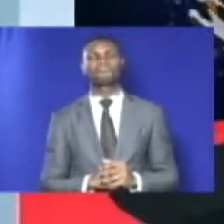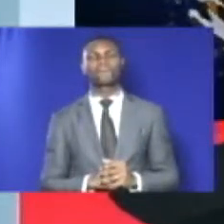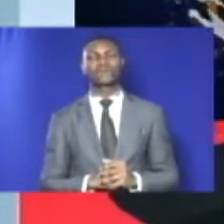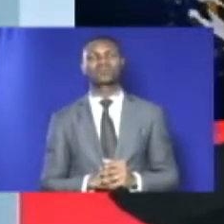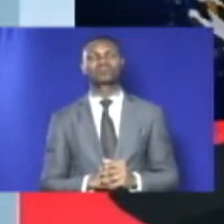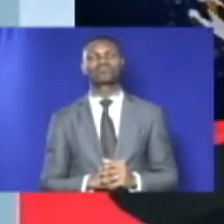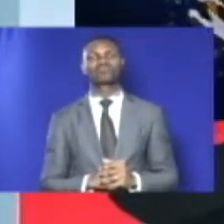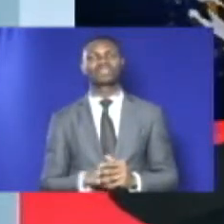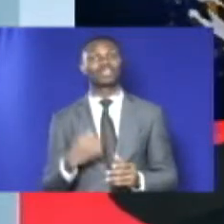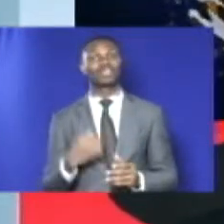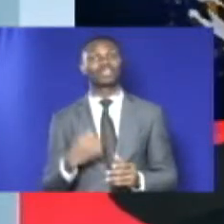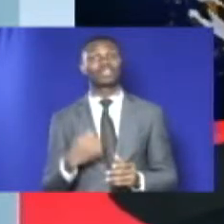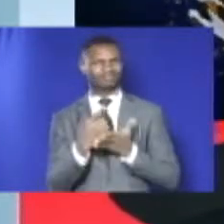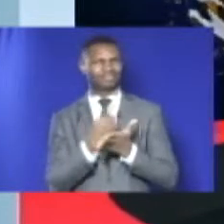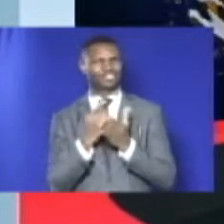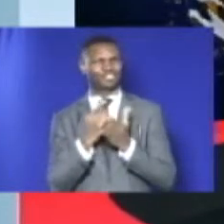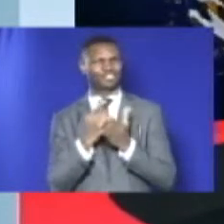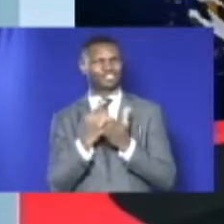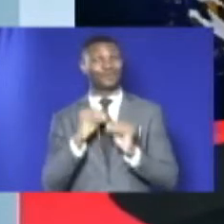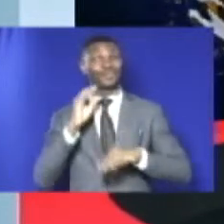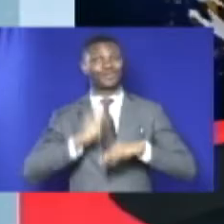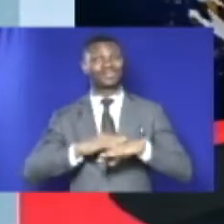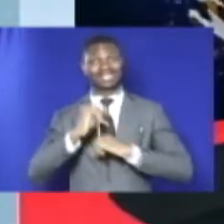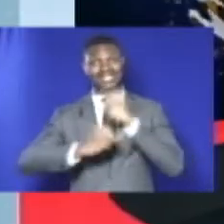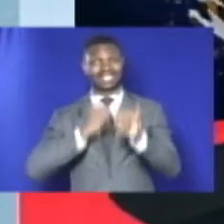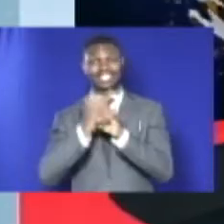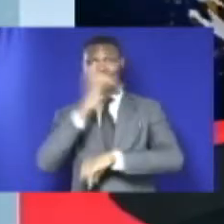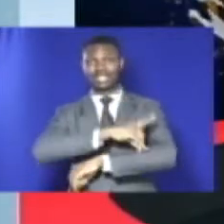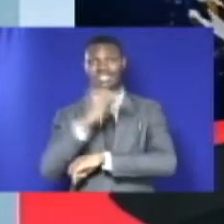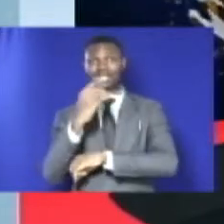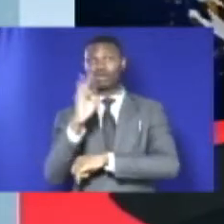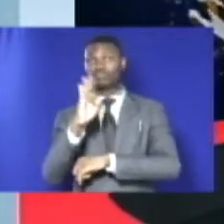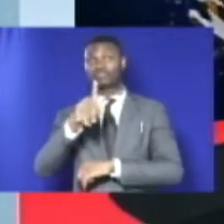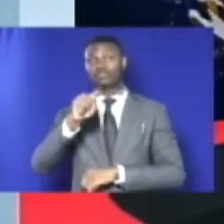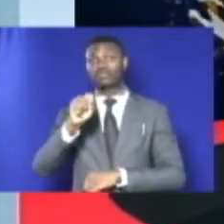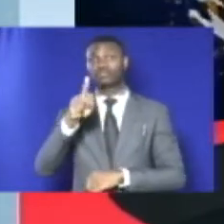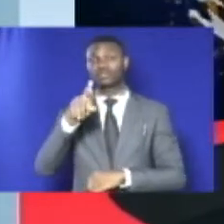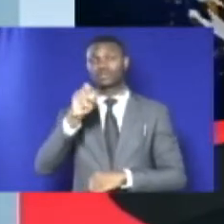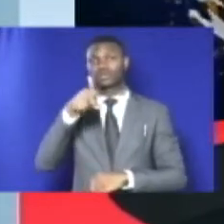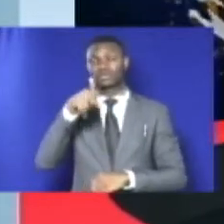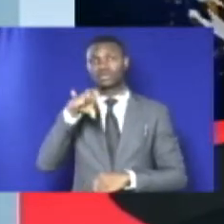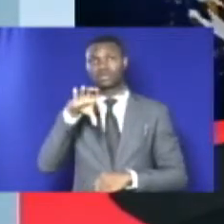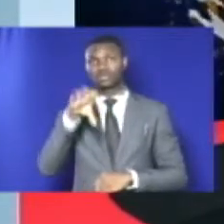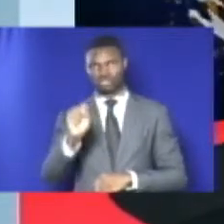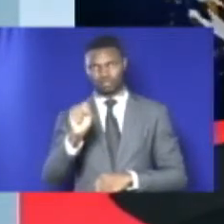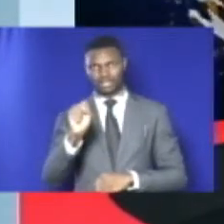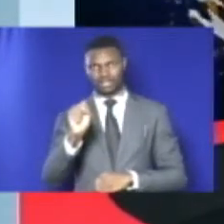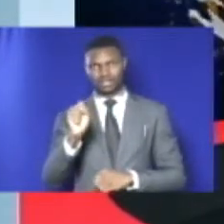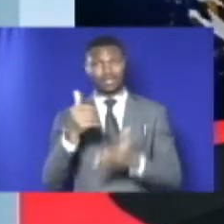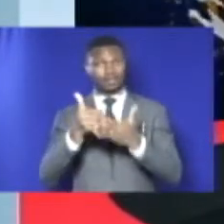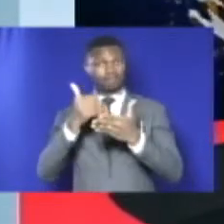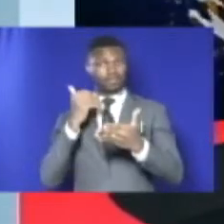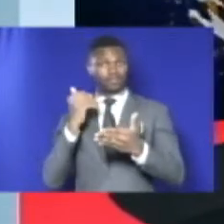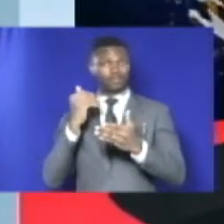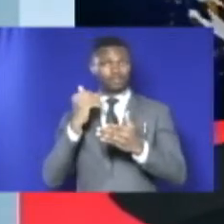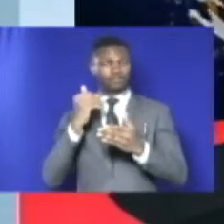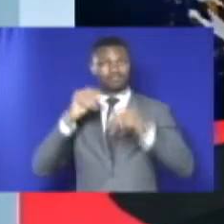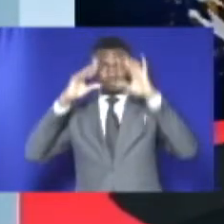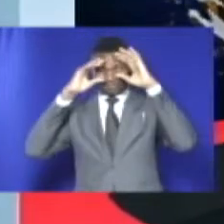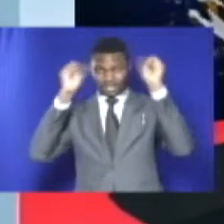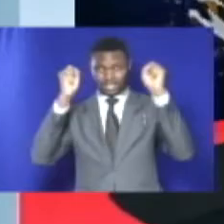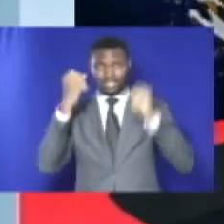And to speak more on the International Day of the Tropics is the former president, Nigerian Environmental Society, Dr.